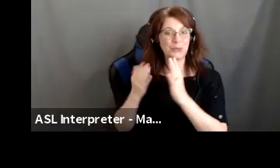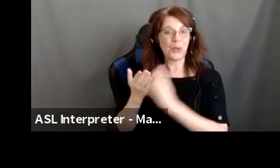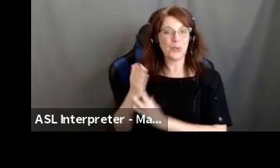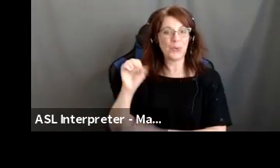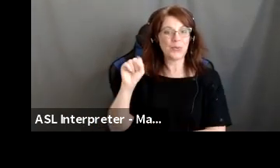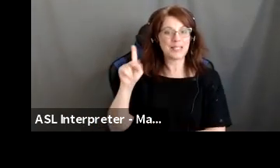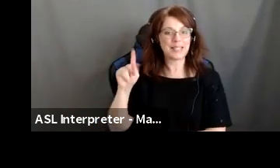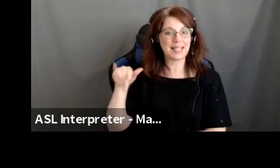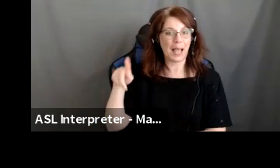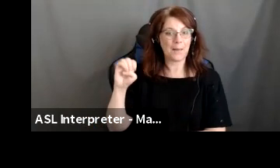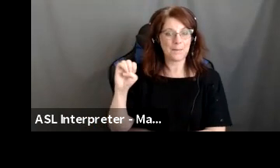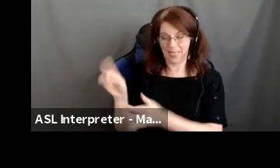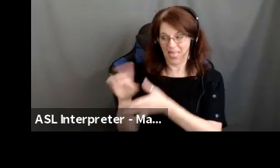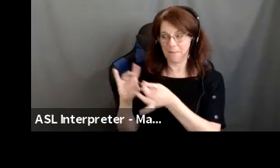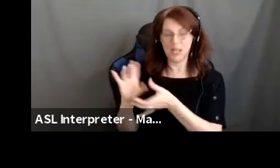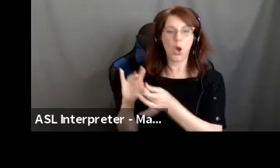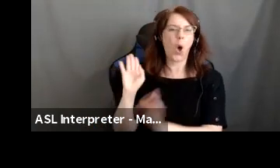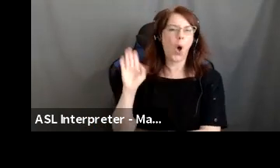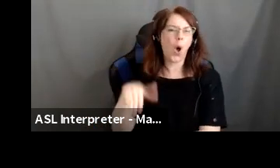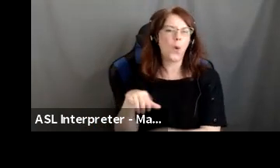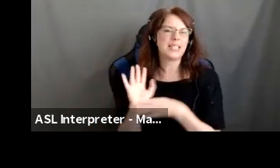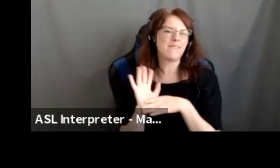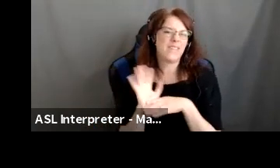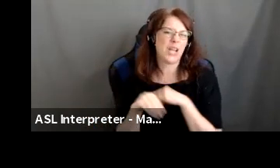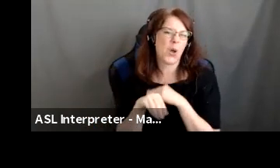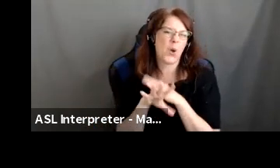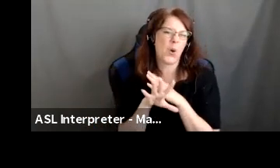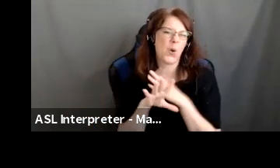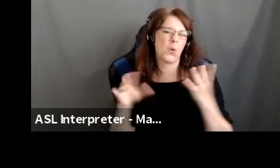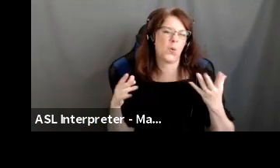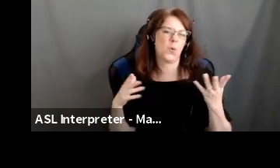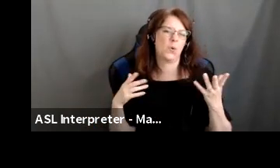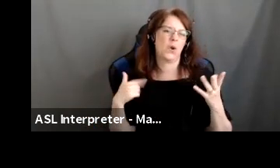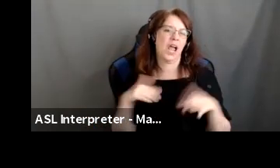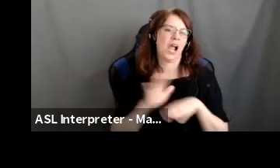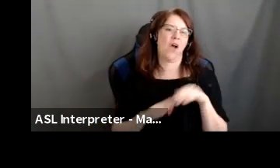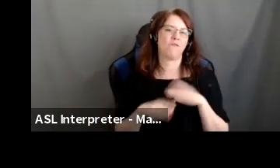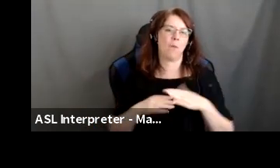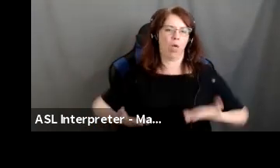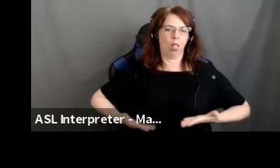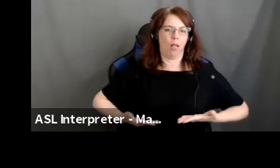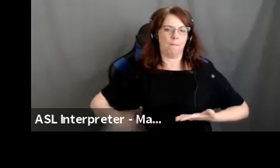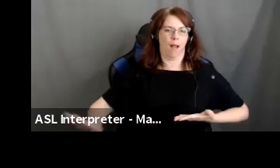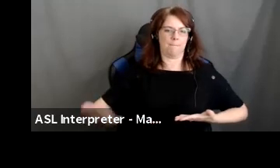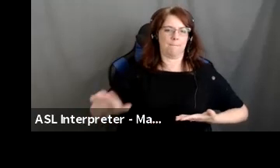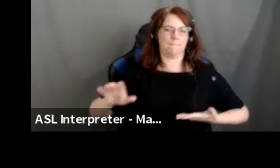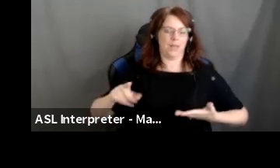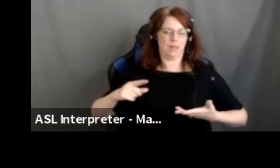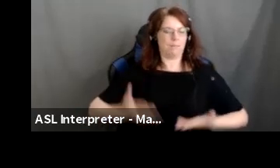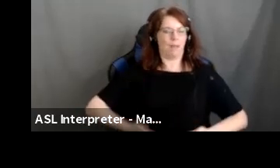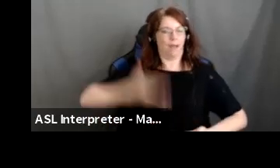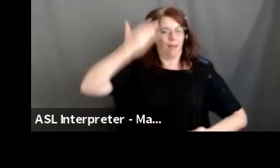Skype and mentioned that, oh, because it's a video interview, I just have to have my